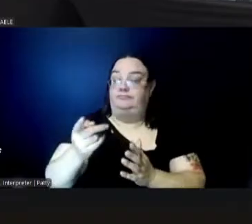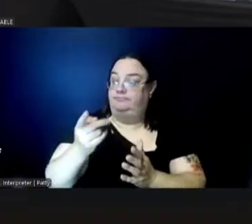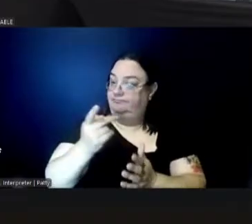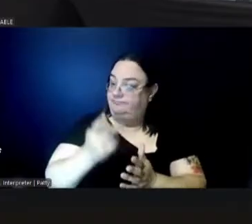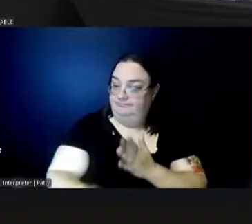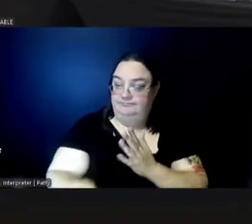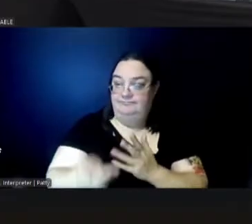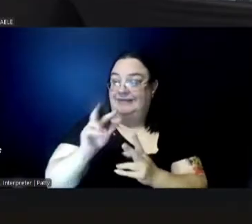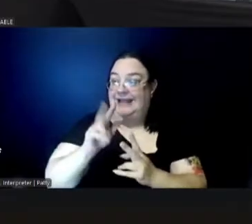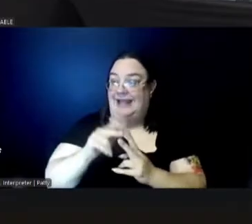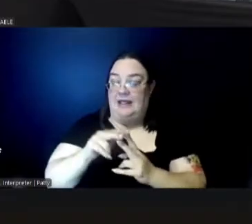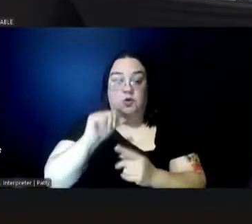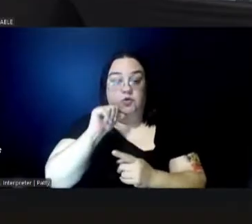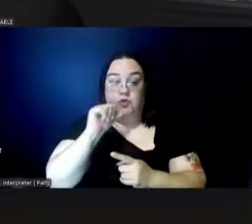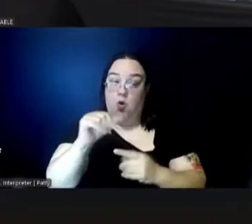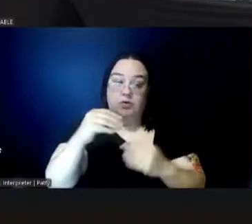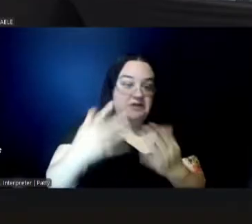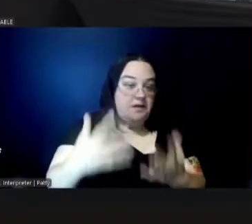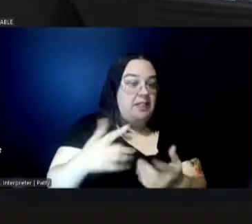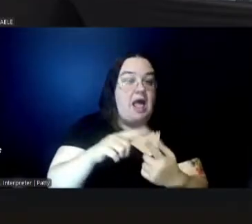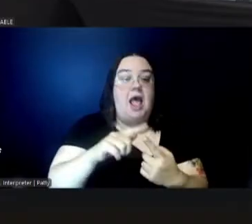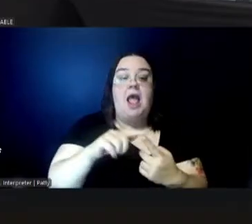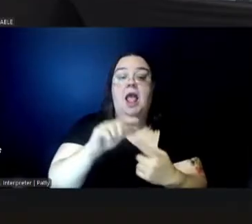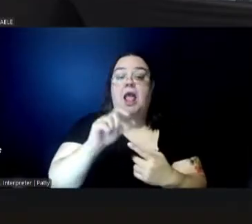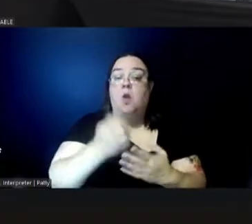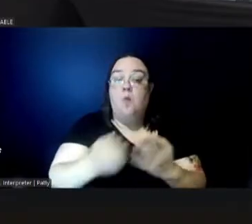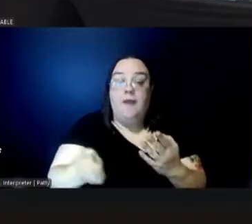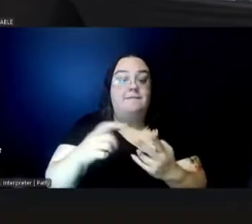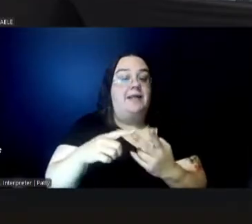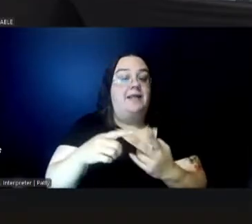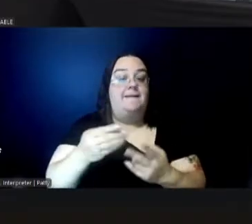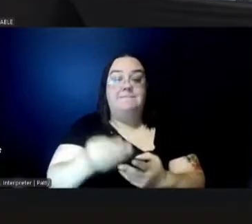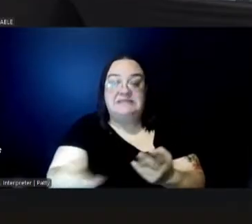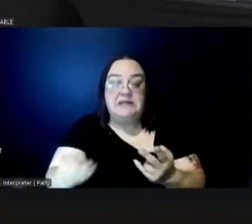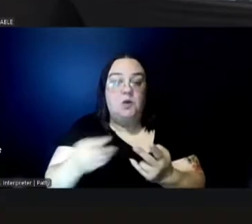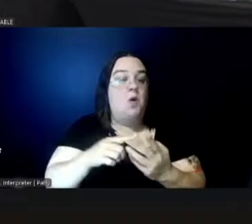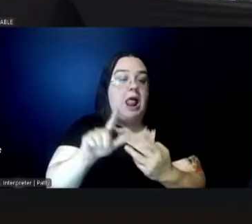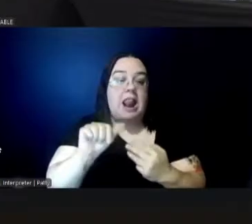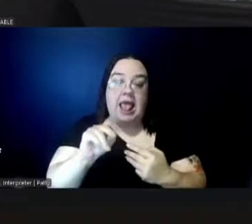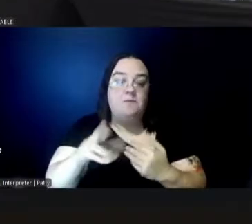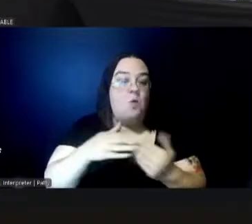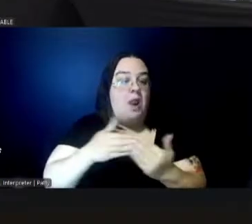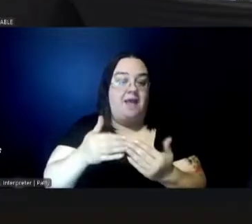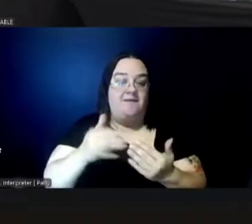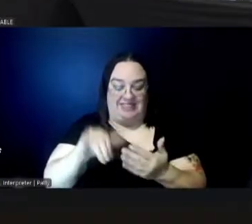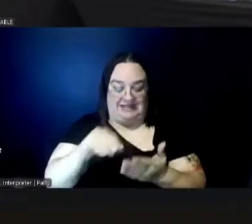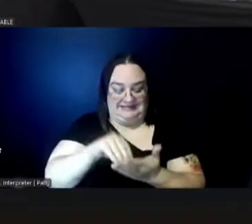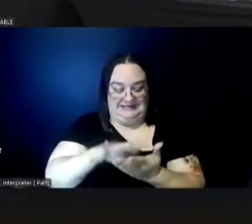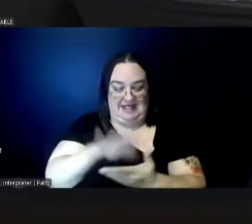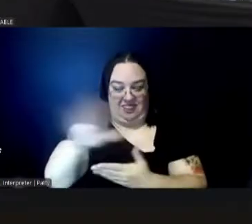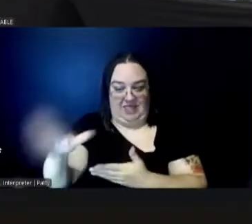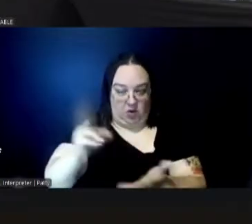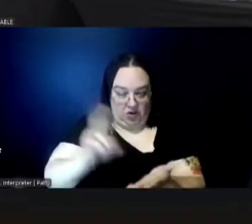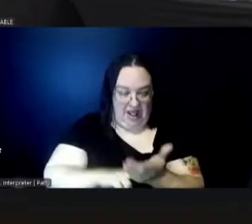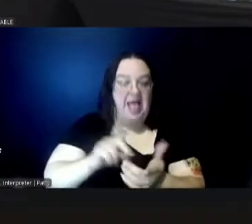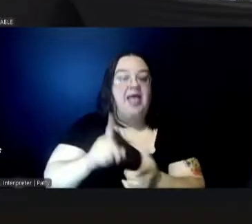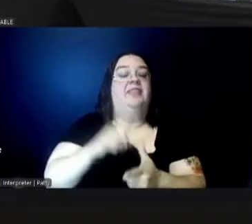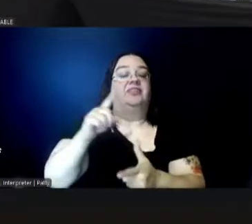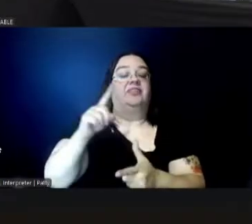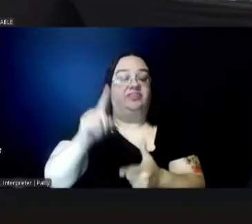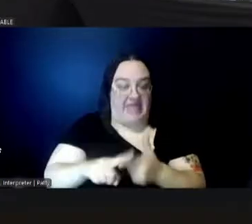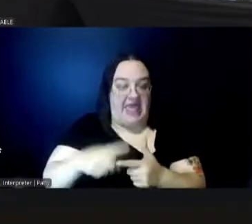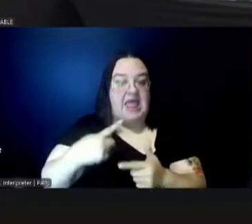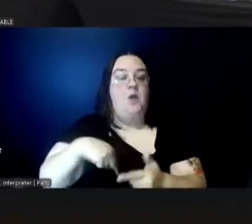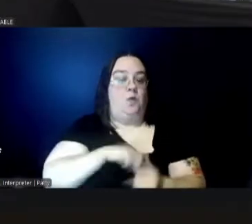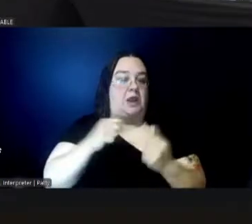the equipment, the labor, the material, or whatever it is that their contract says, at that point, we can then go out and hire a replacement